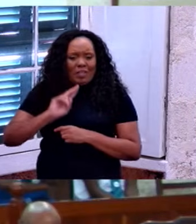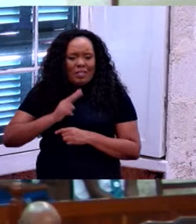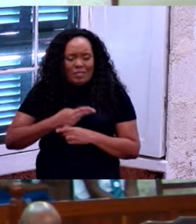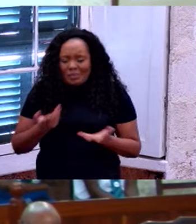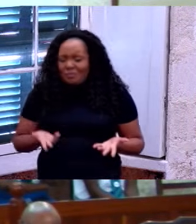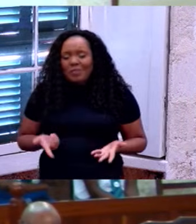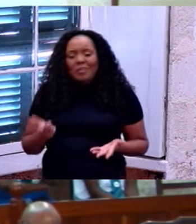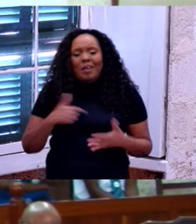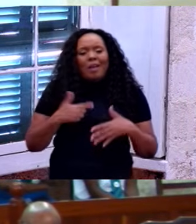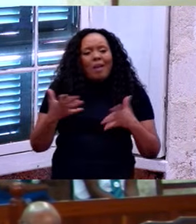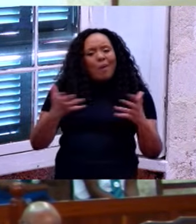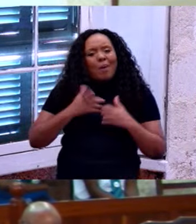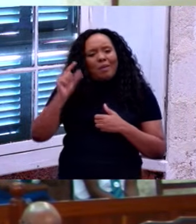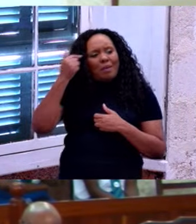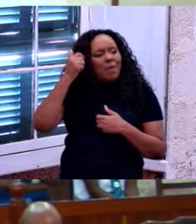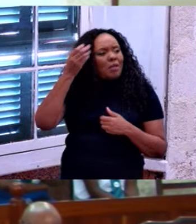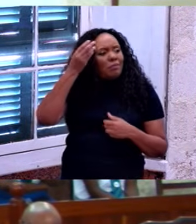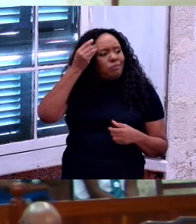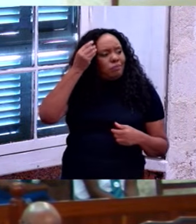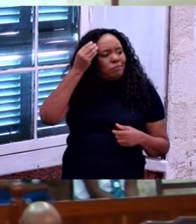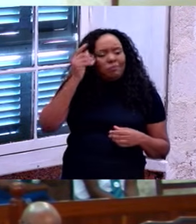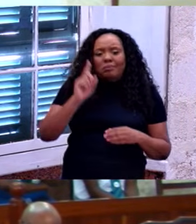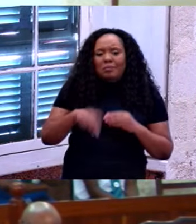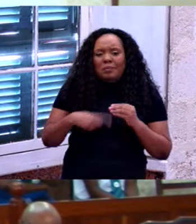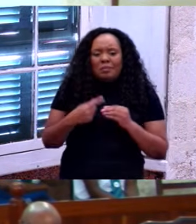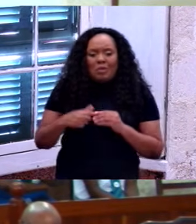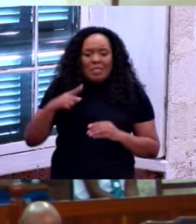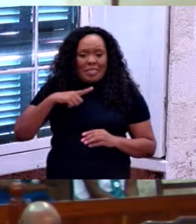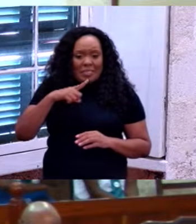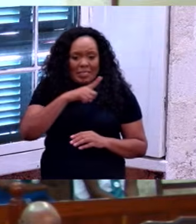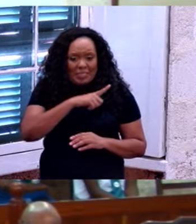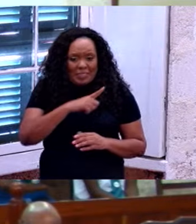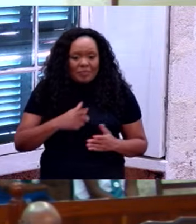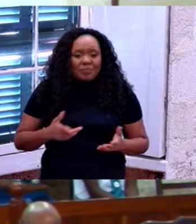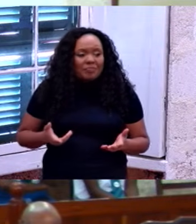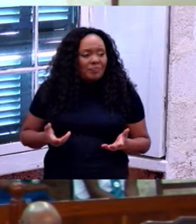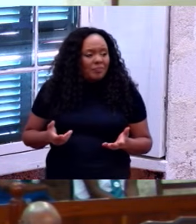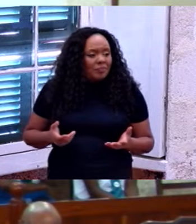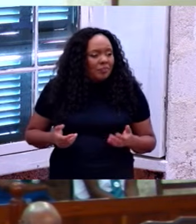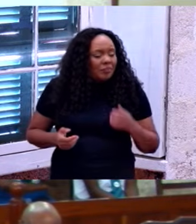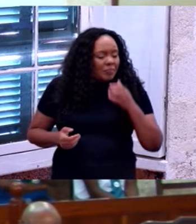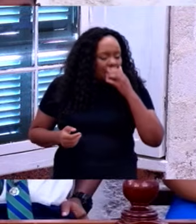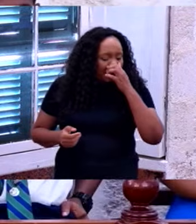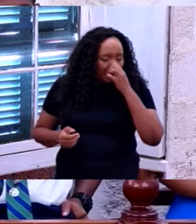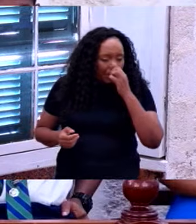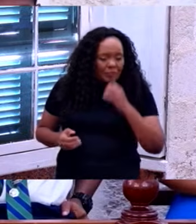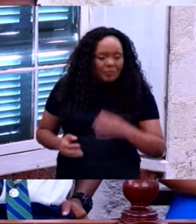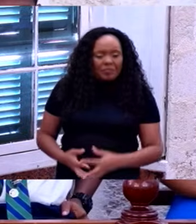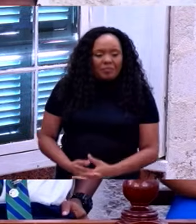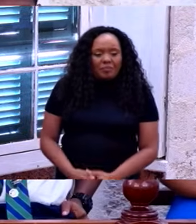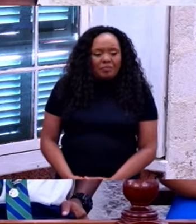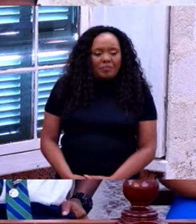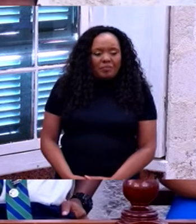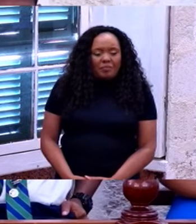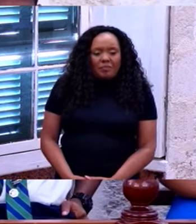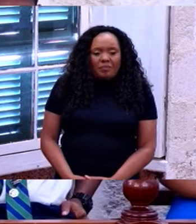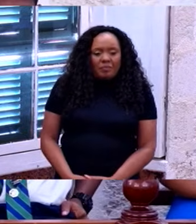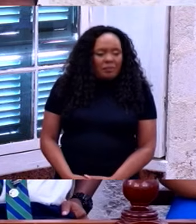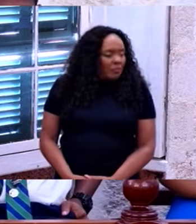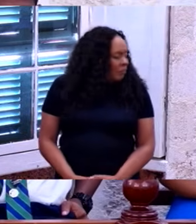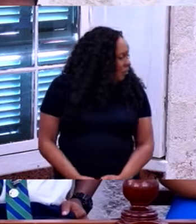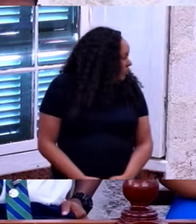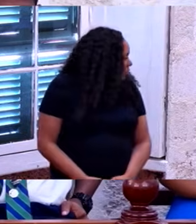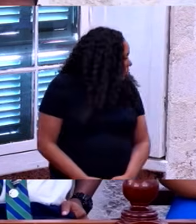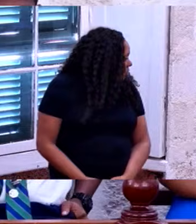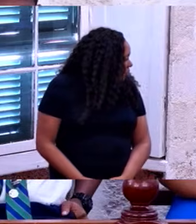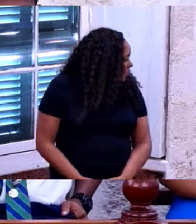consider in terms of the wording of the legislation. In terms of precedents, yes, it has occurred in other jurisdictions,